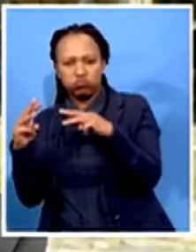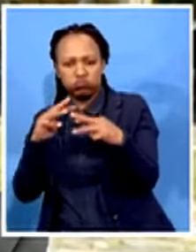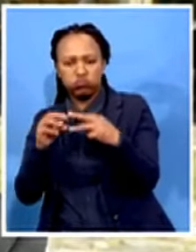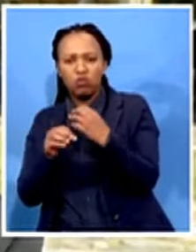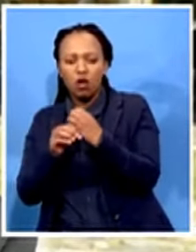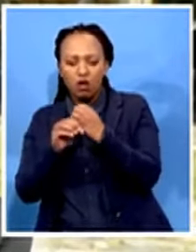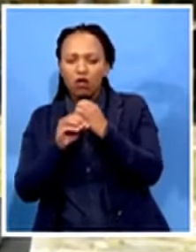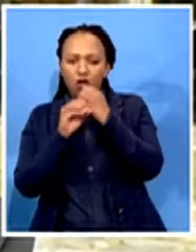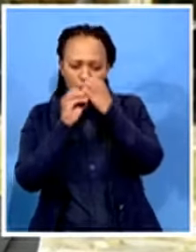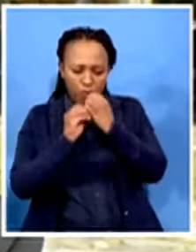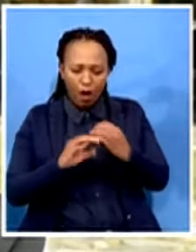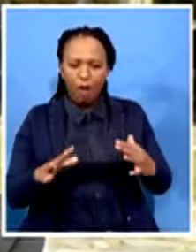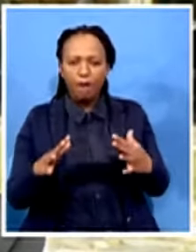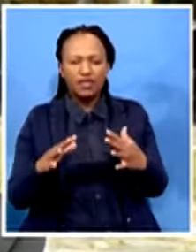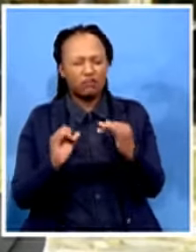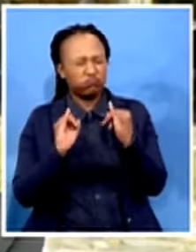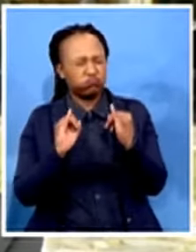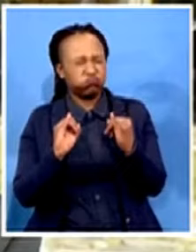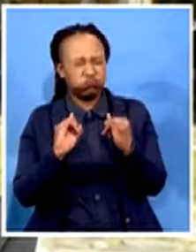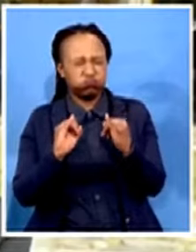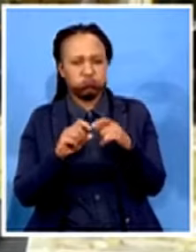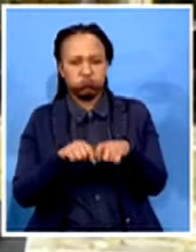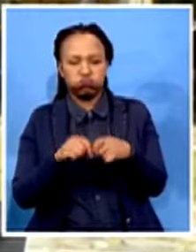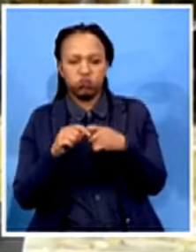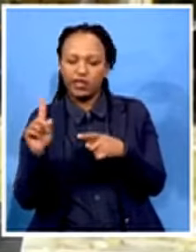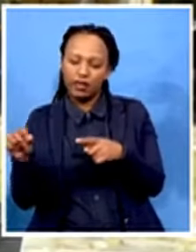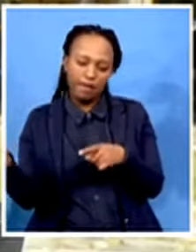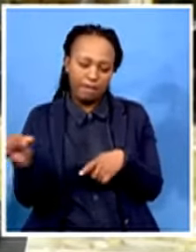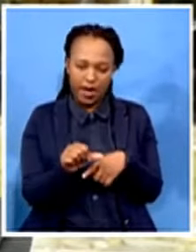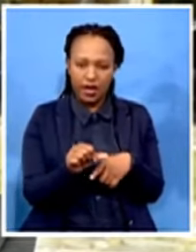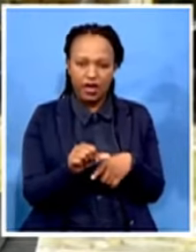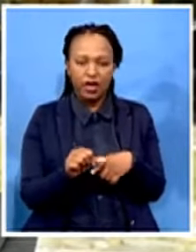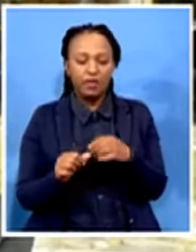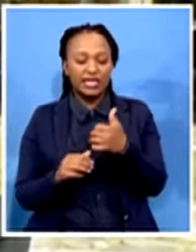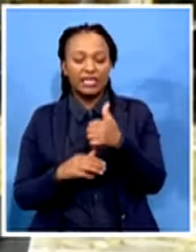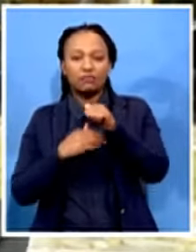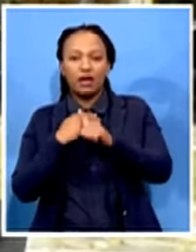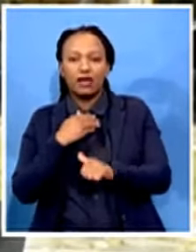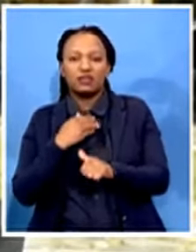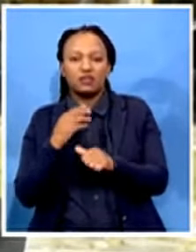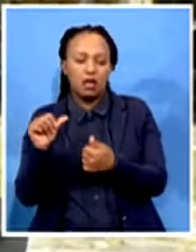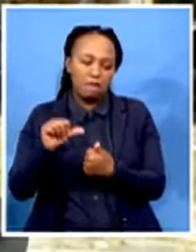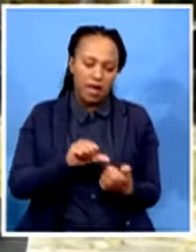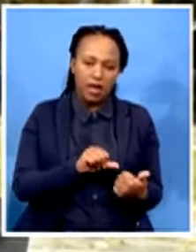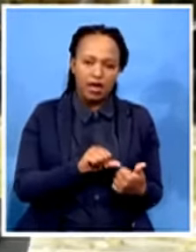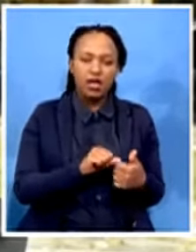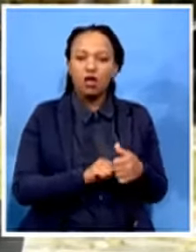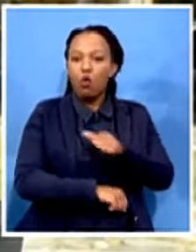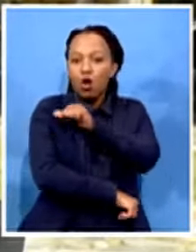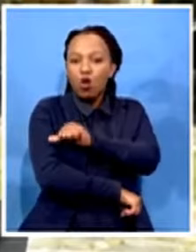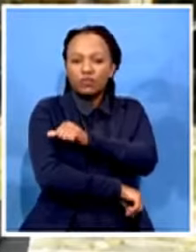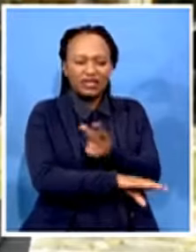They sent him back. He was lying for 6 months in Wynberg in a military hospital. From there, he was